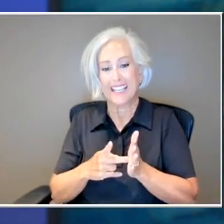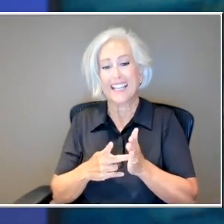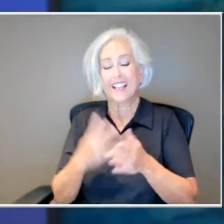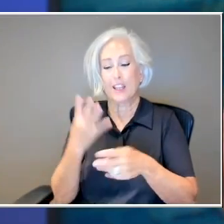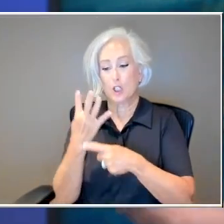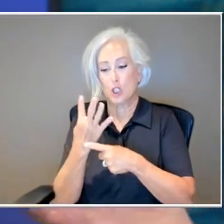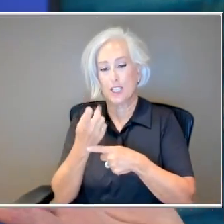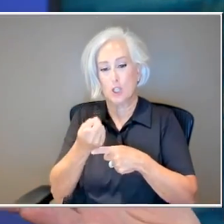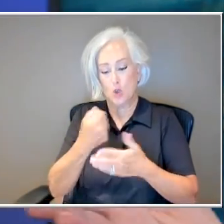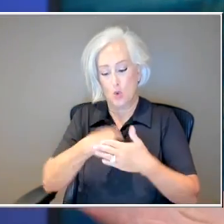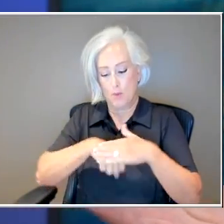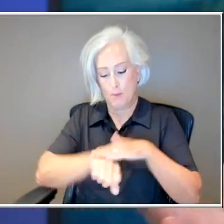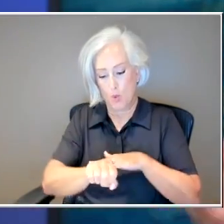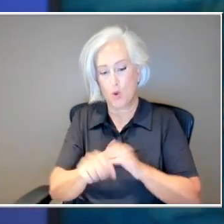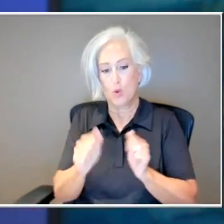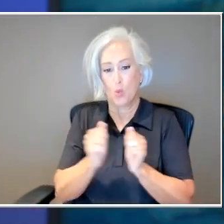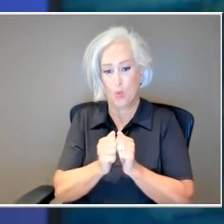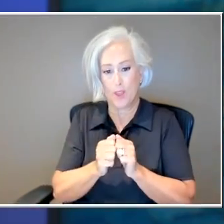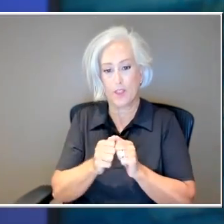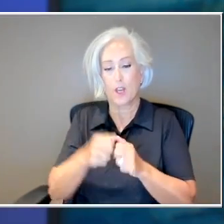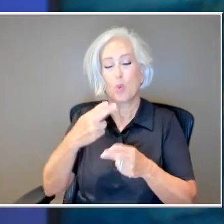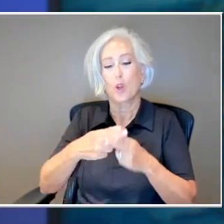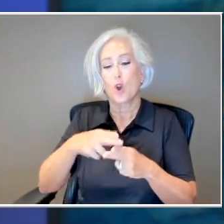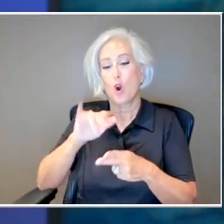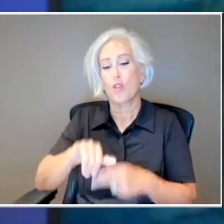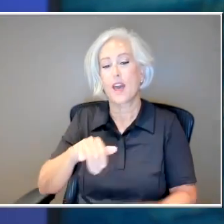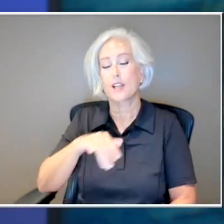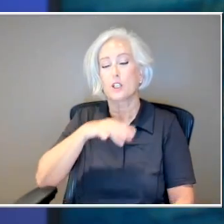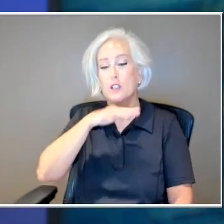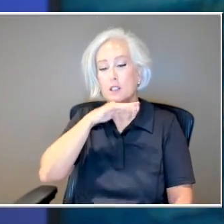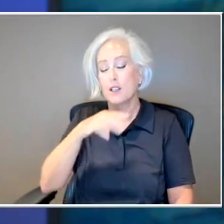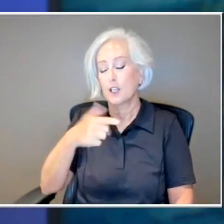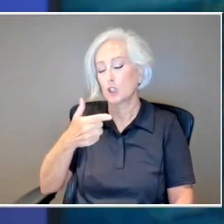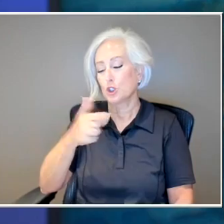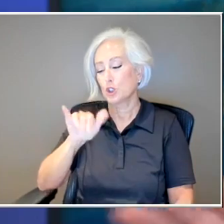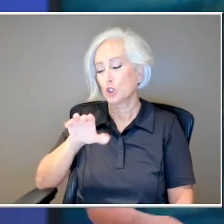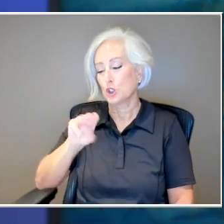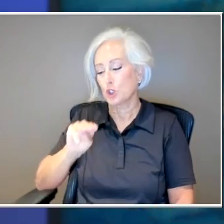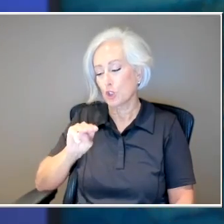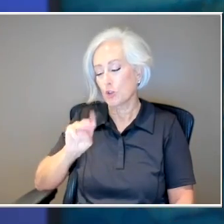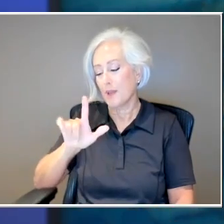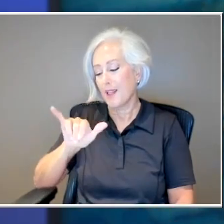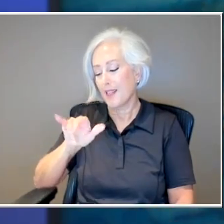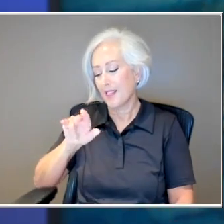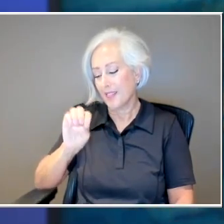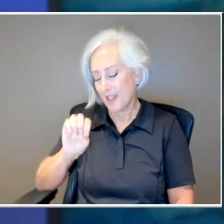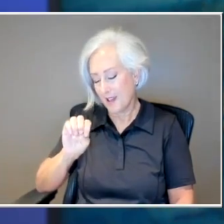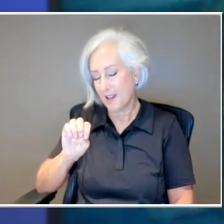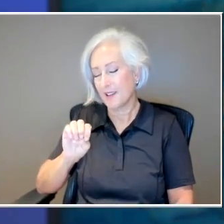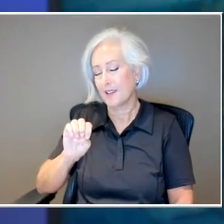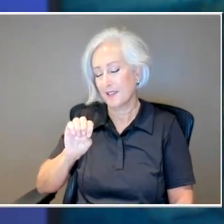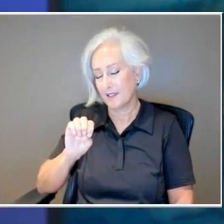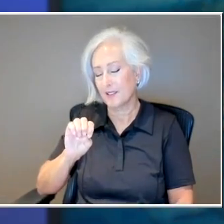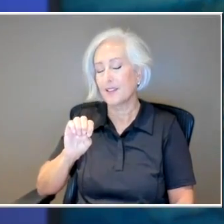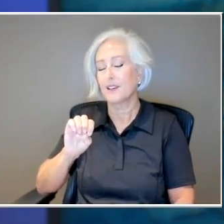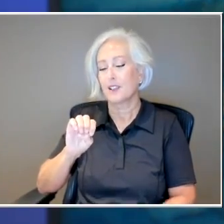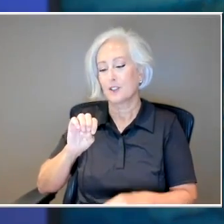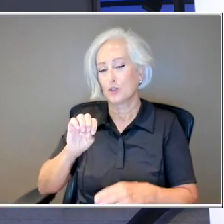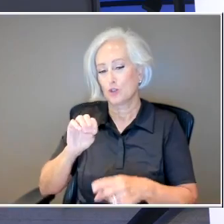that's called germline genetic testing, that tells you what cancers you're at risk for.